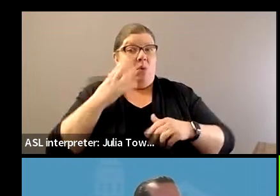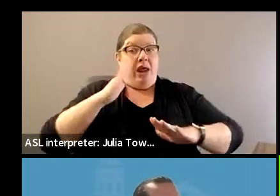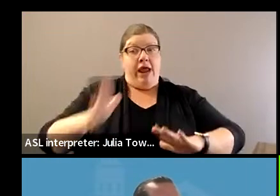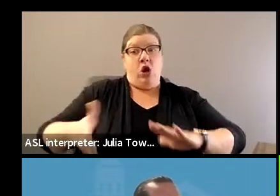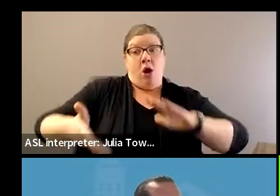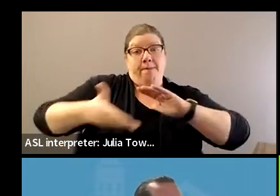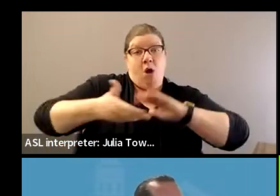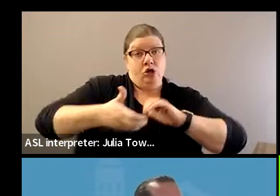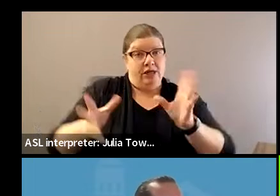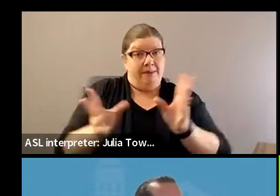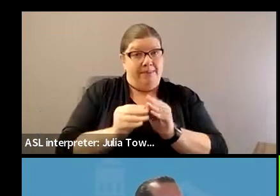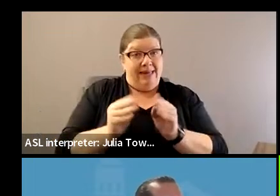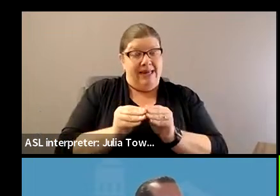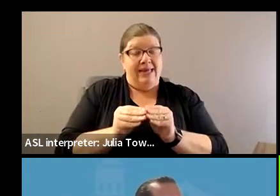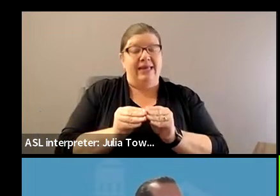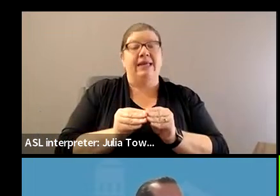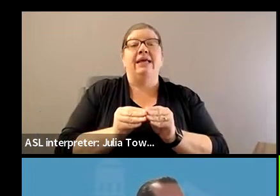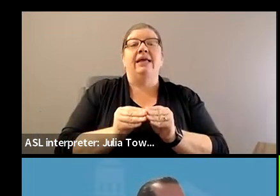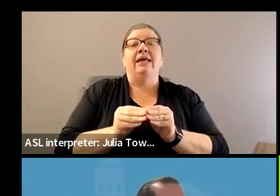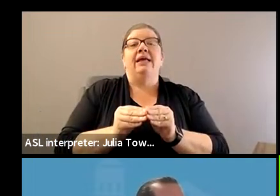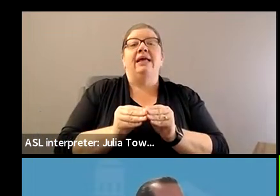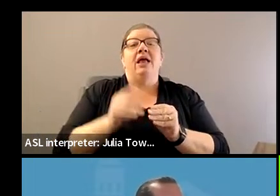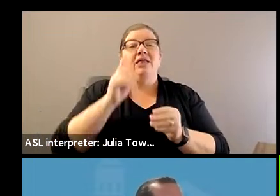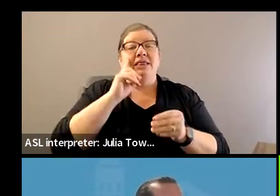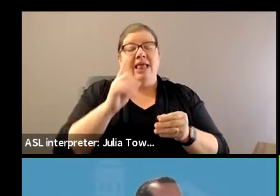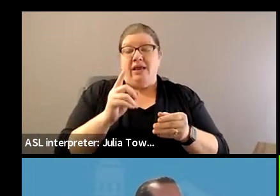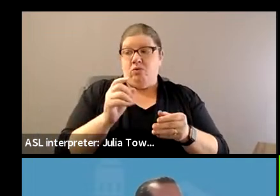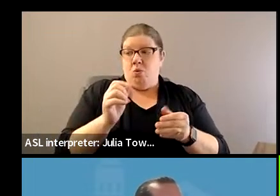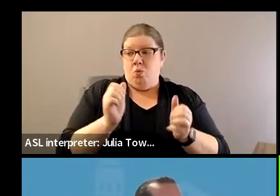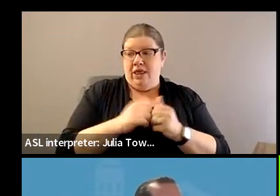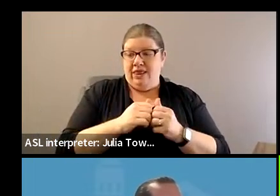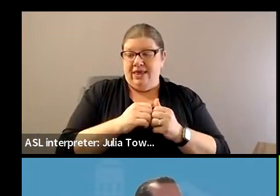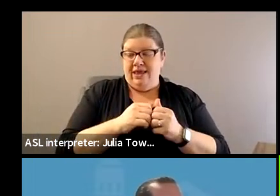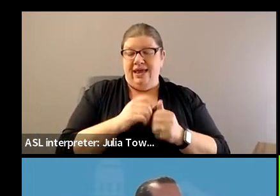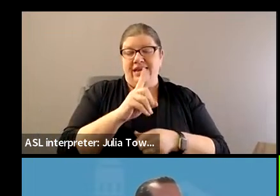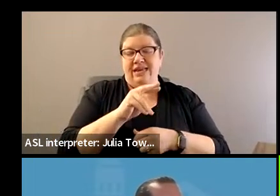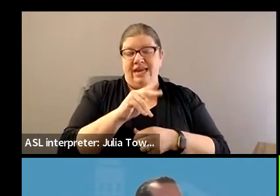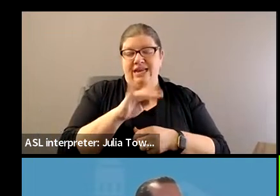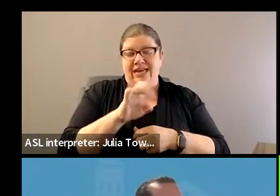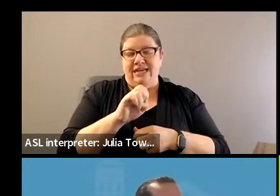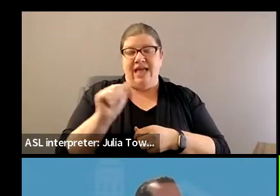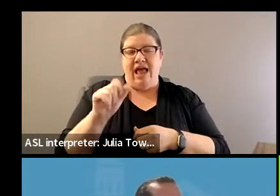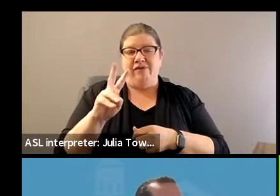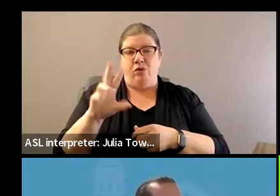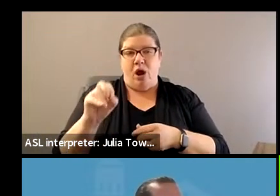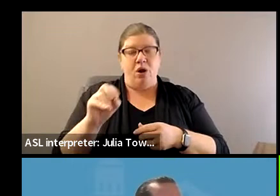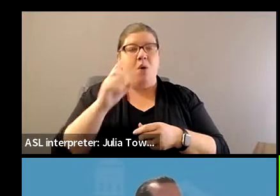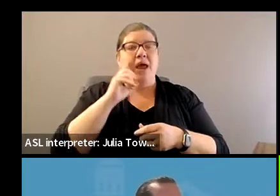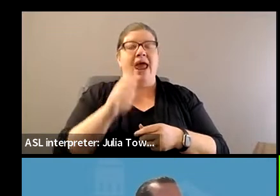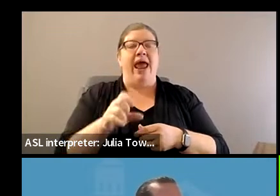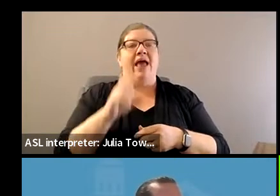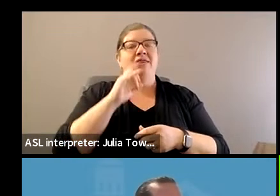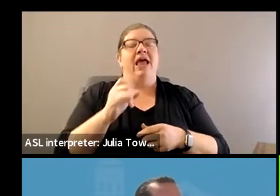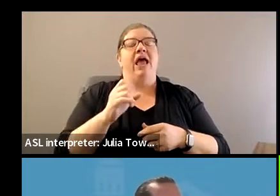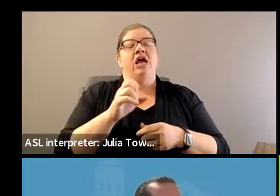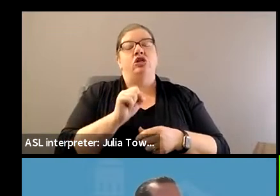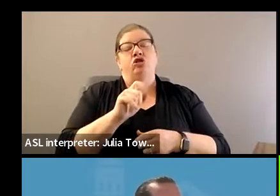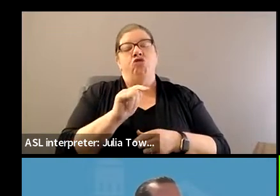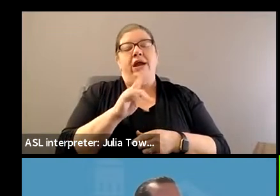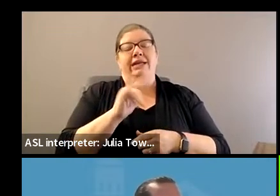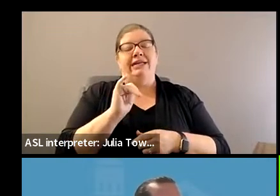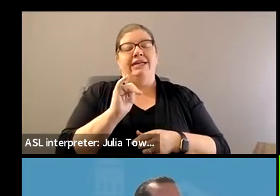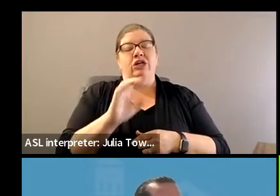meeting that Ms. Kenya Edison and her team led, along with Denise Alvarado and the Strategic Arts team. And I want